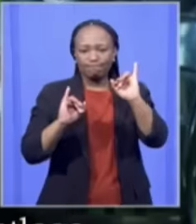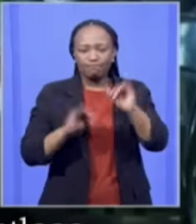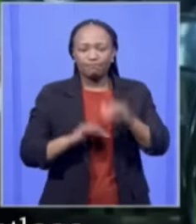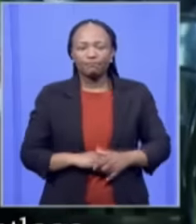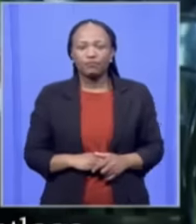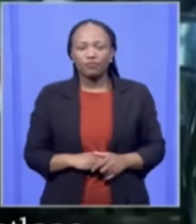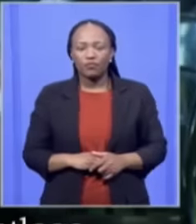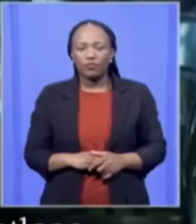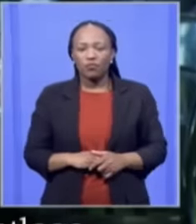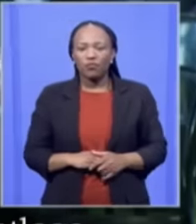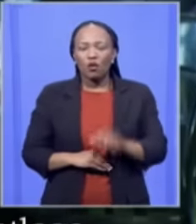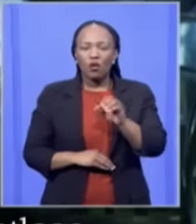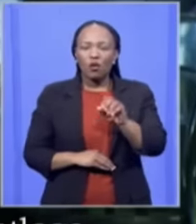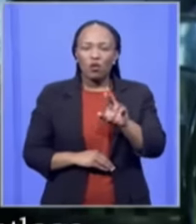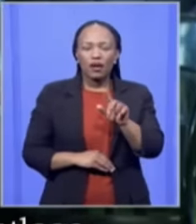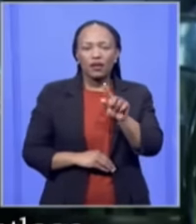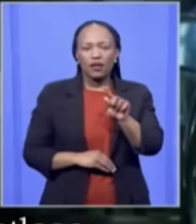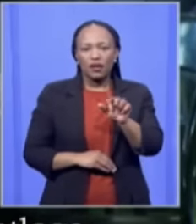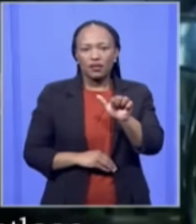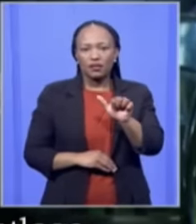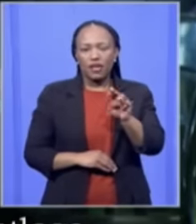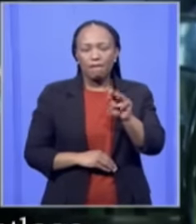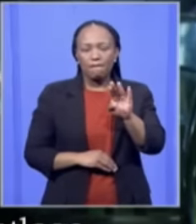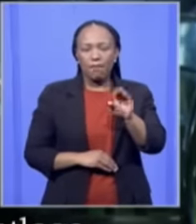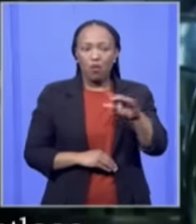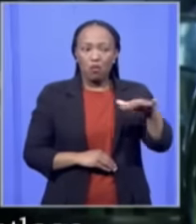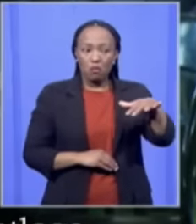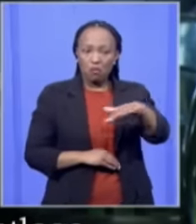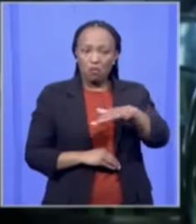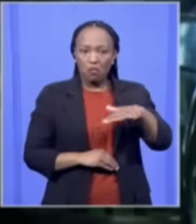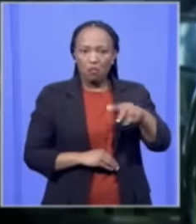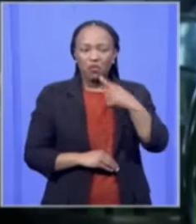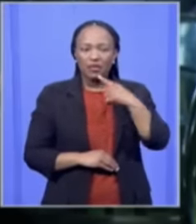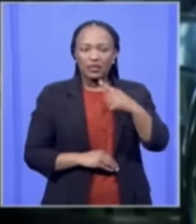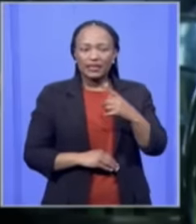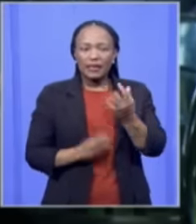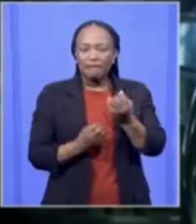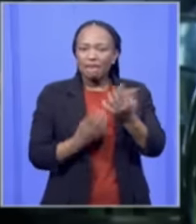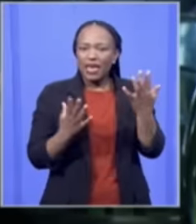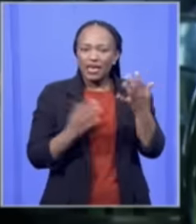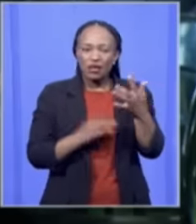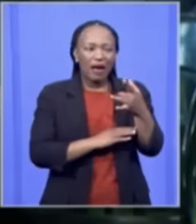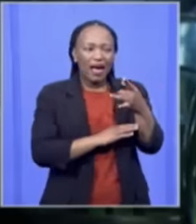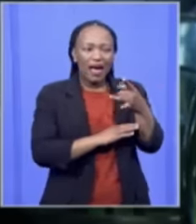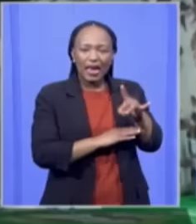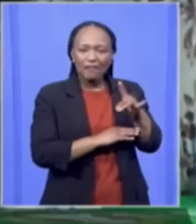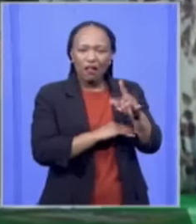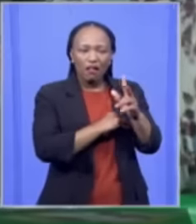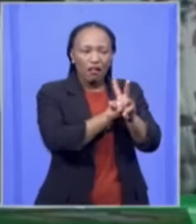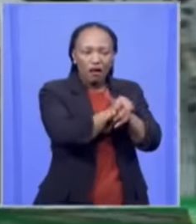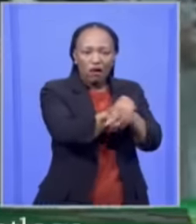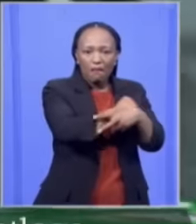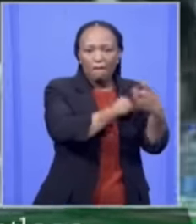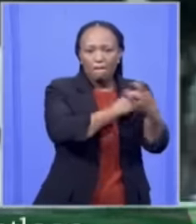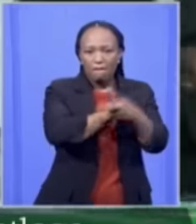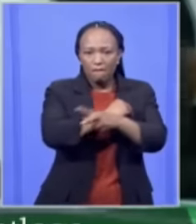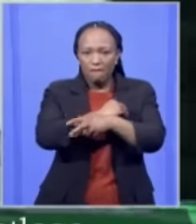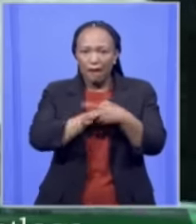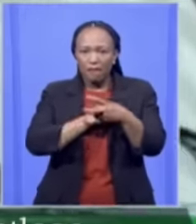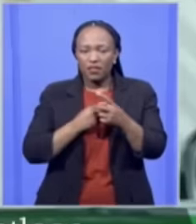Sedika sa OR Tambo kwa Eastern Cape se tswelela go kwadisa ditiragalo di le dintsi tsa bogodu jwa leruo mme se latelwa ke sa Chris Hani